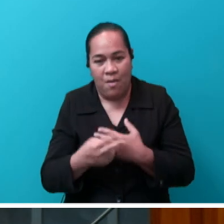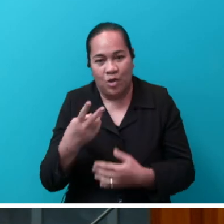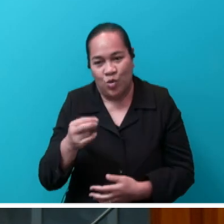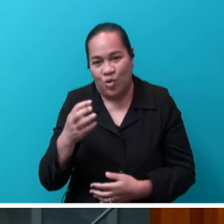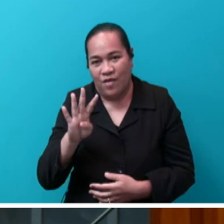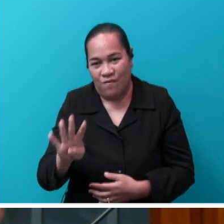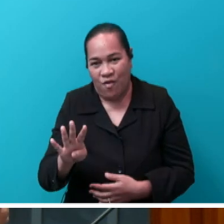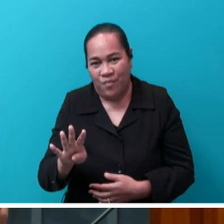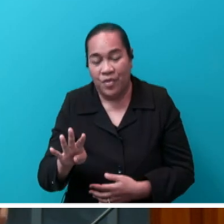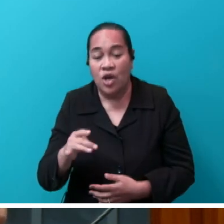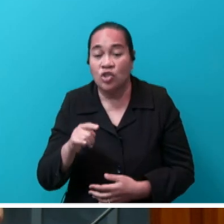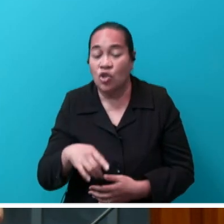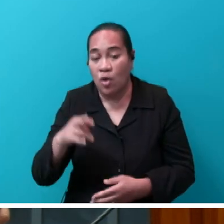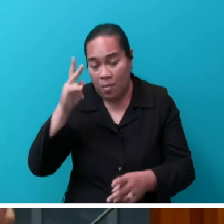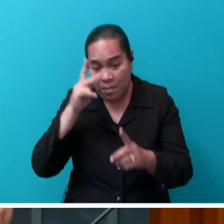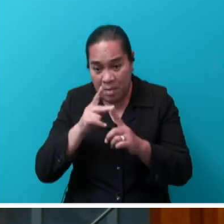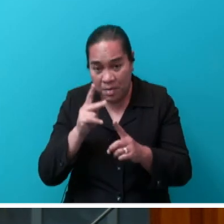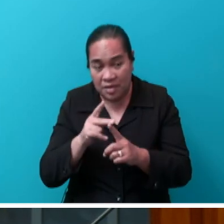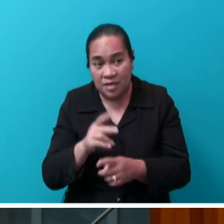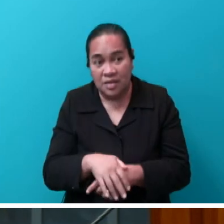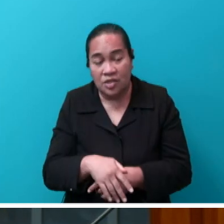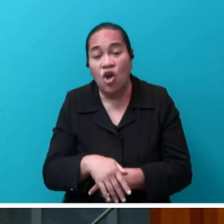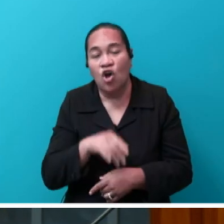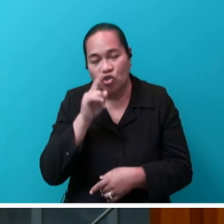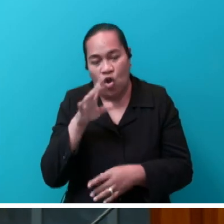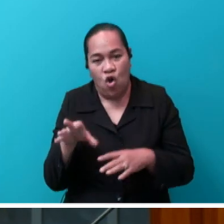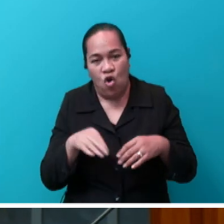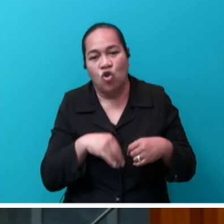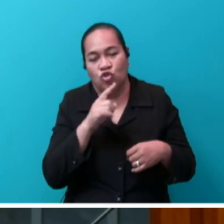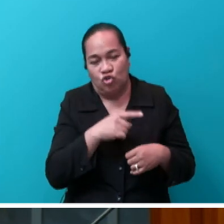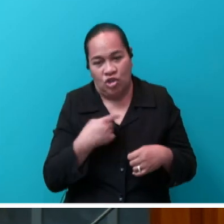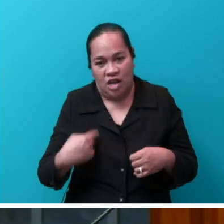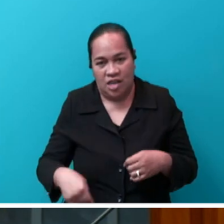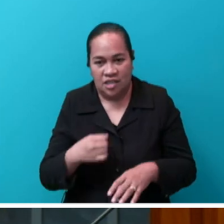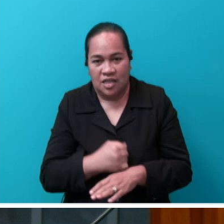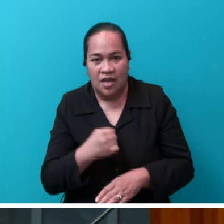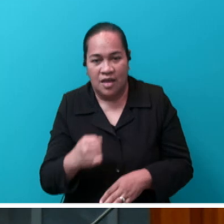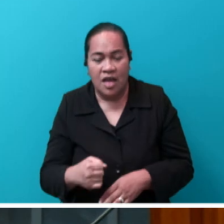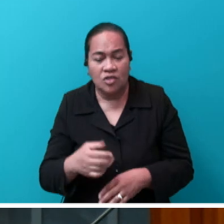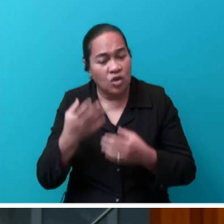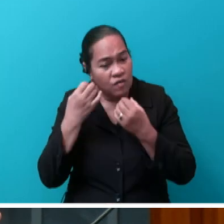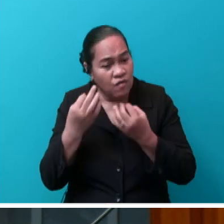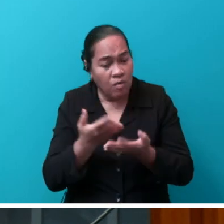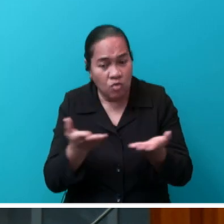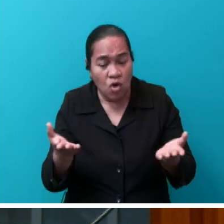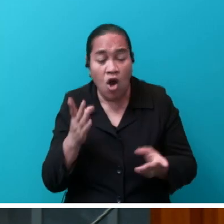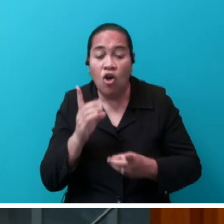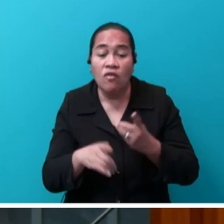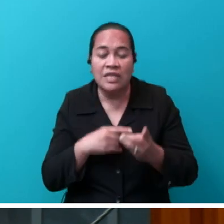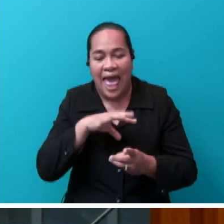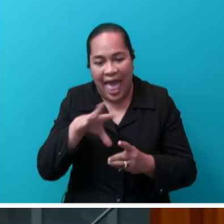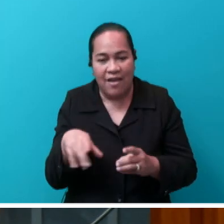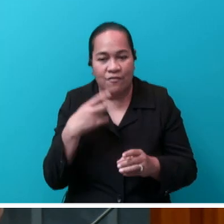the entire cost of the visit was borne by the Chinese government. Mr. Speaker, sir, for the information of this House, the conference is held every 2